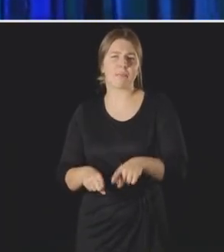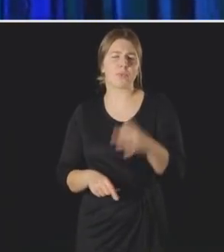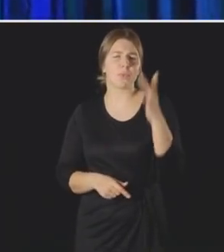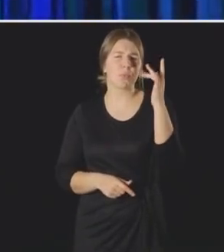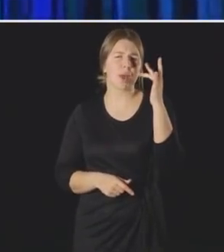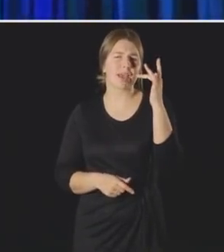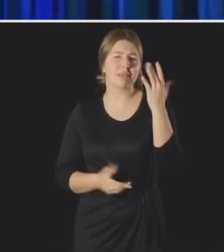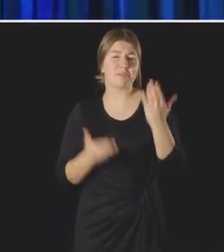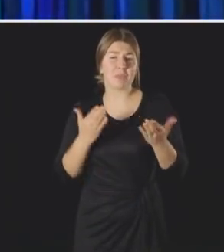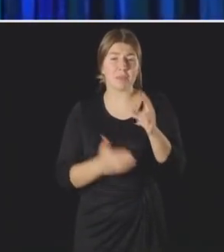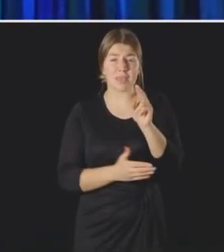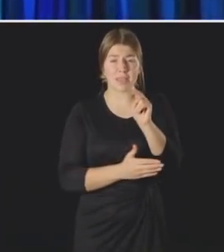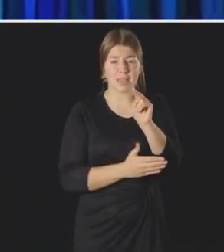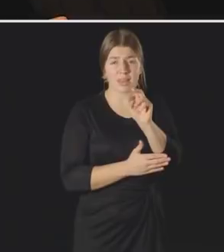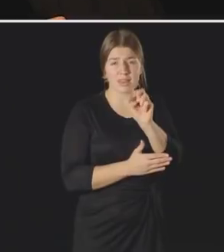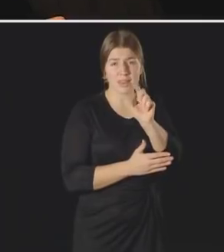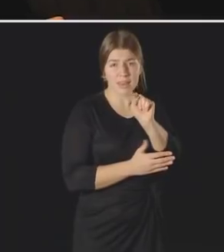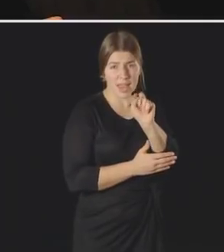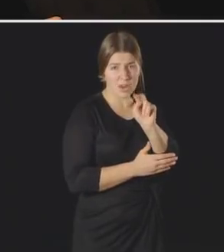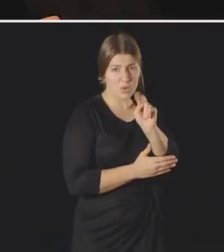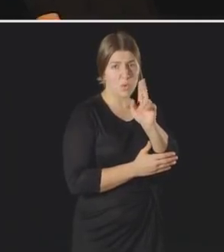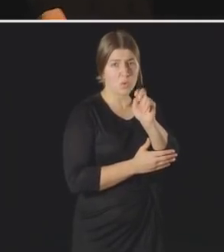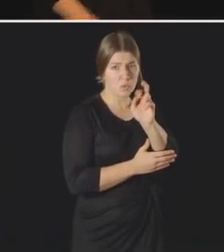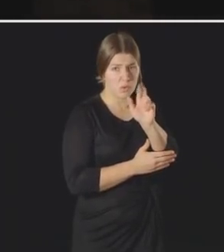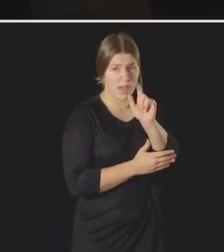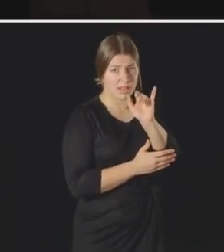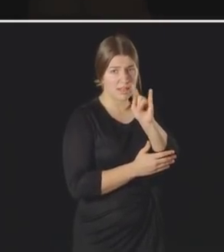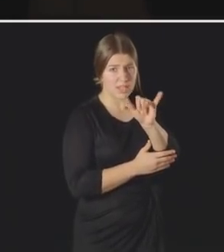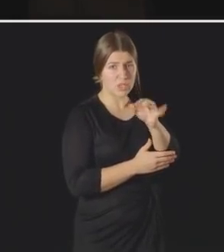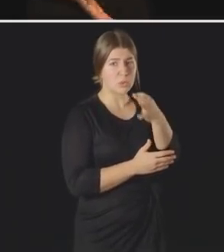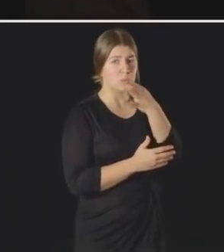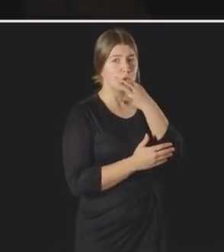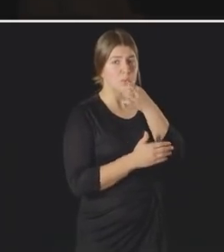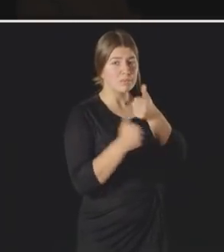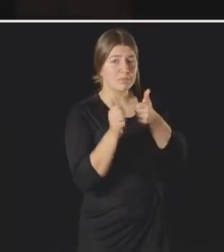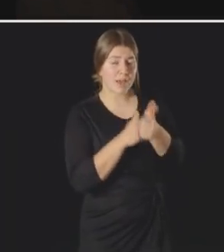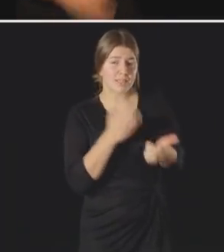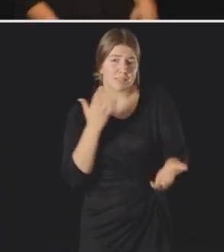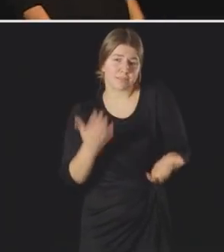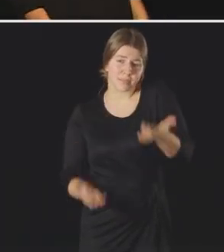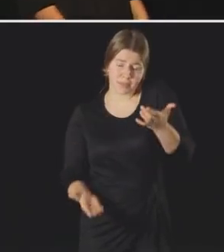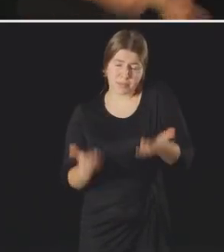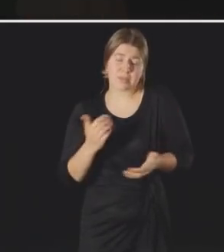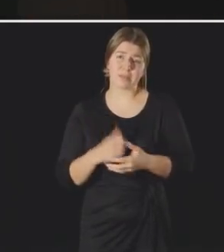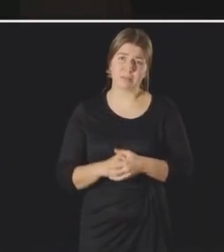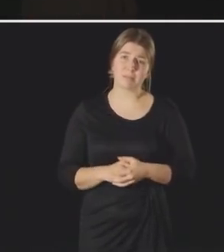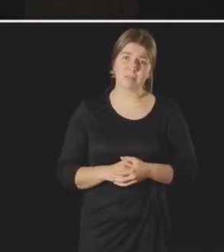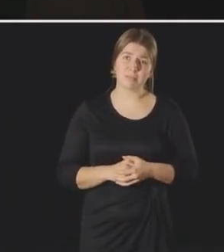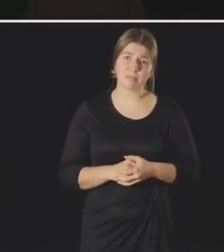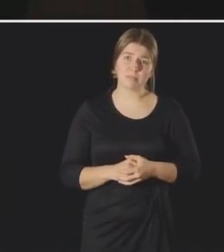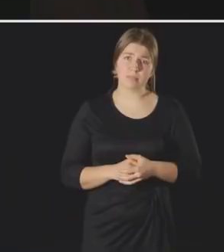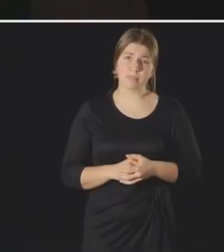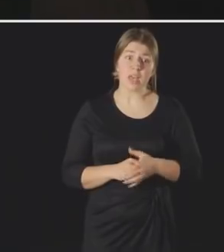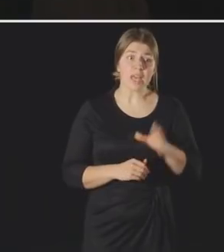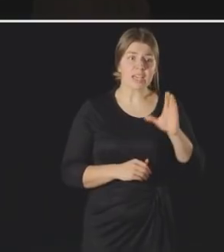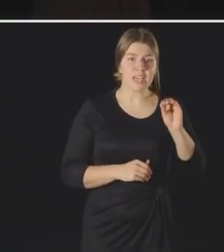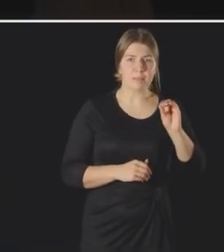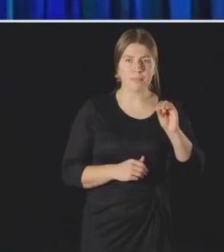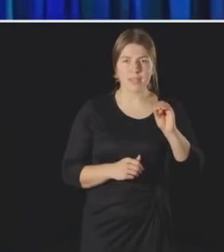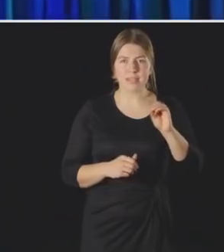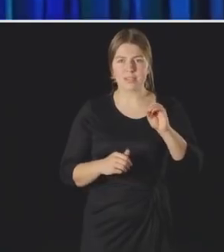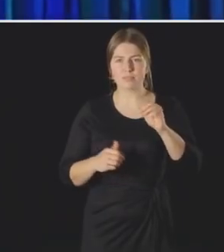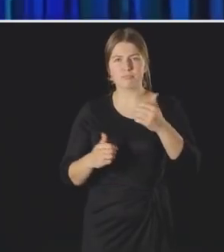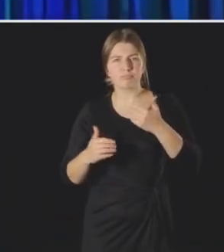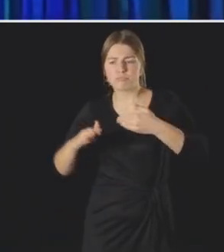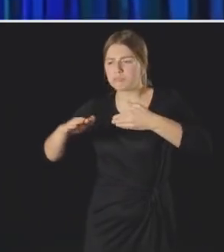block. Some of these companies are spending hundreds of thousands of dollars lobbying Congress to reduce